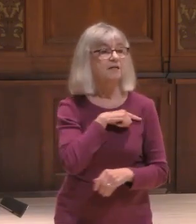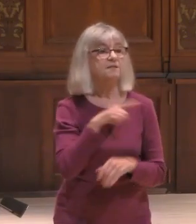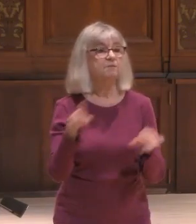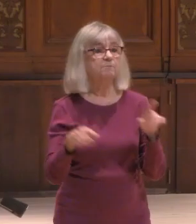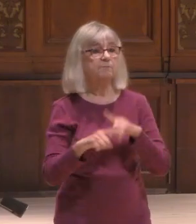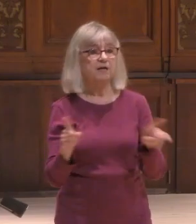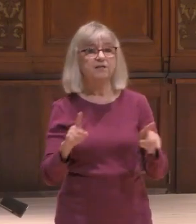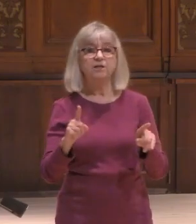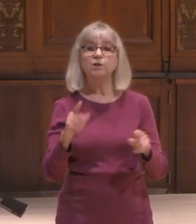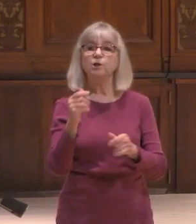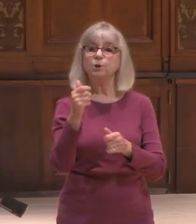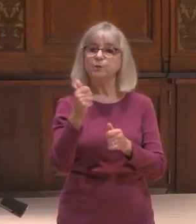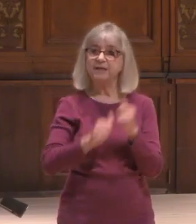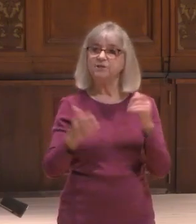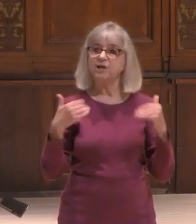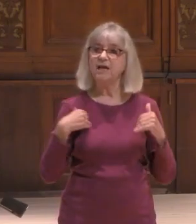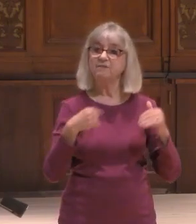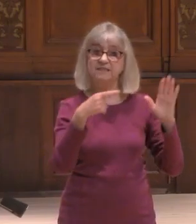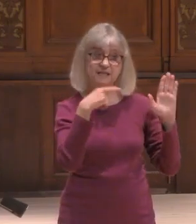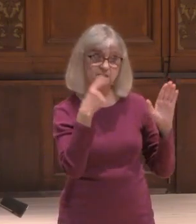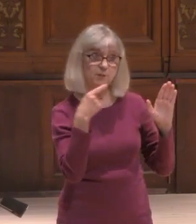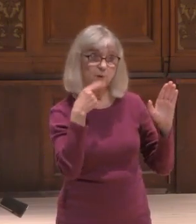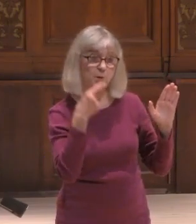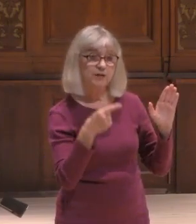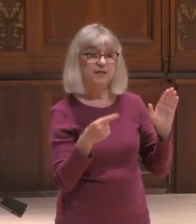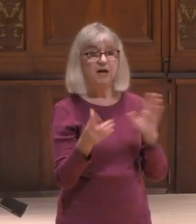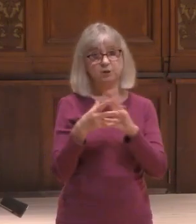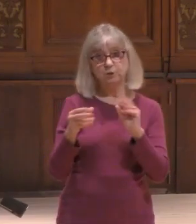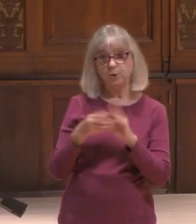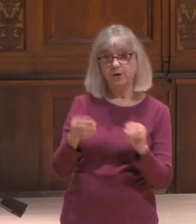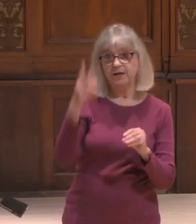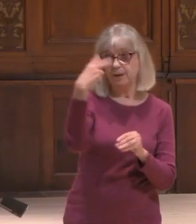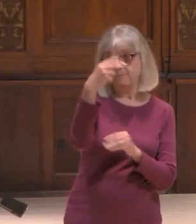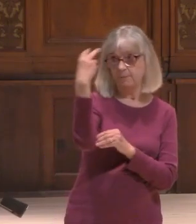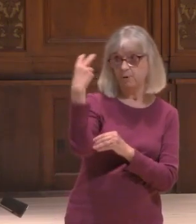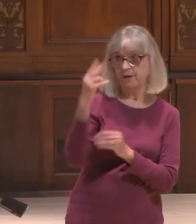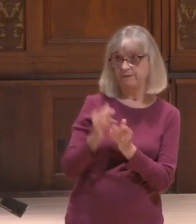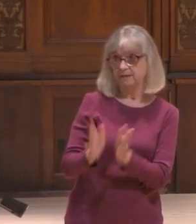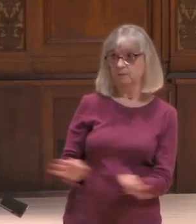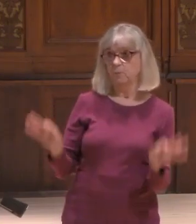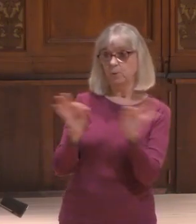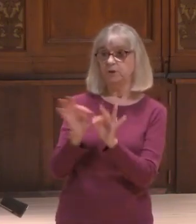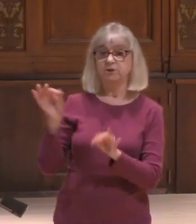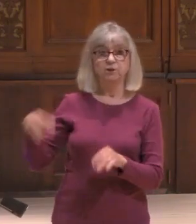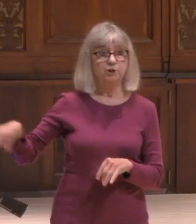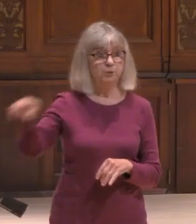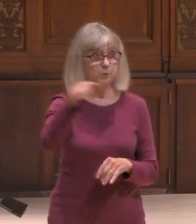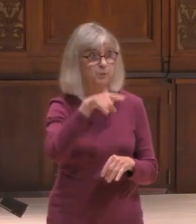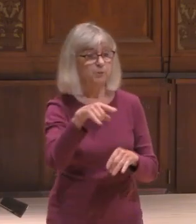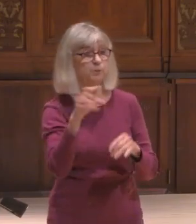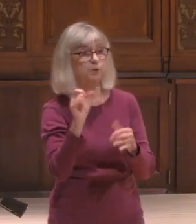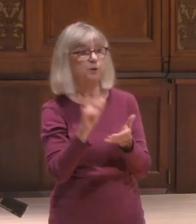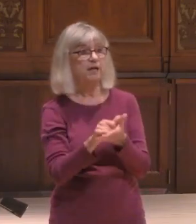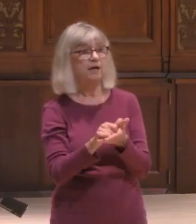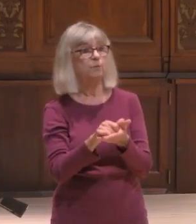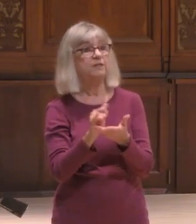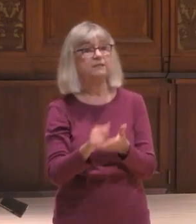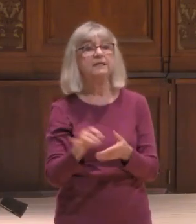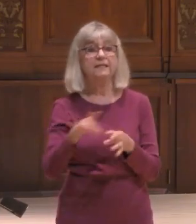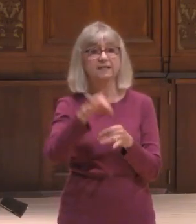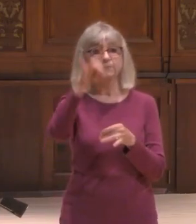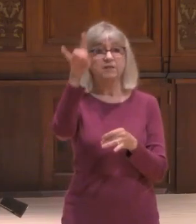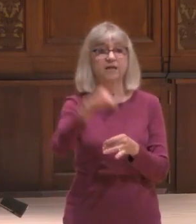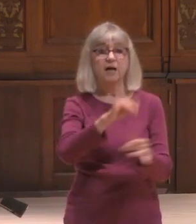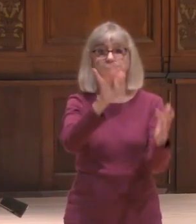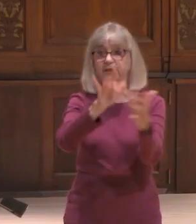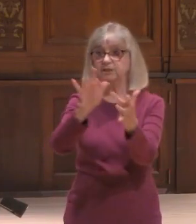a testimony, a story, a memory that is important to you. And so it was in that spirit that I reached